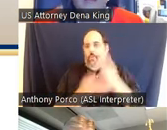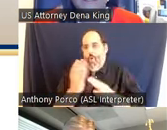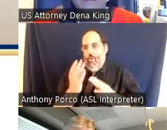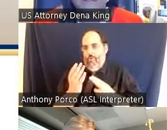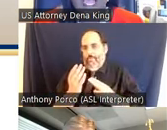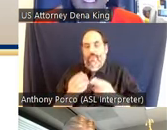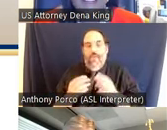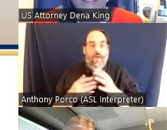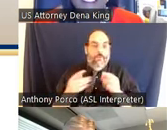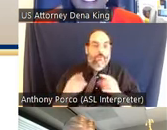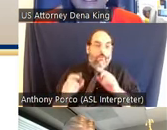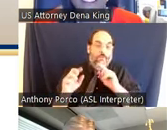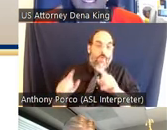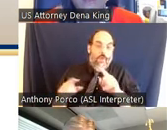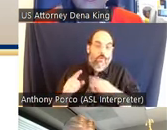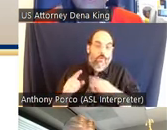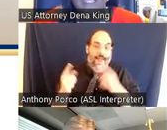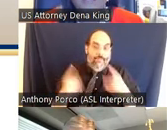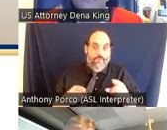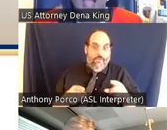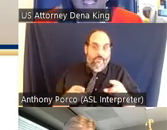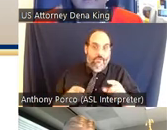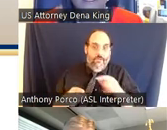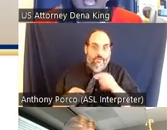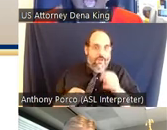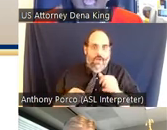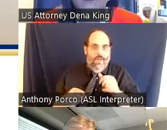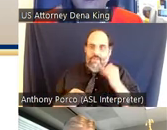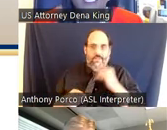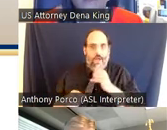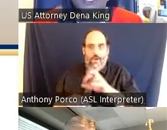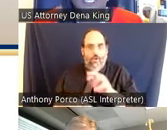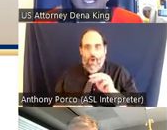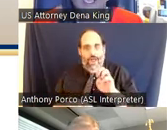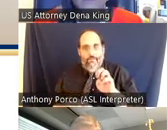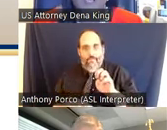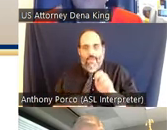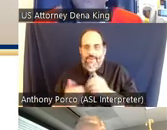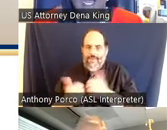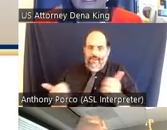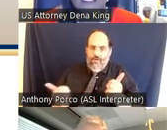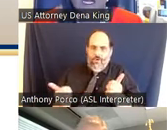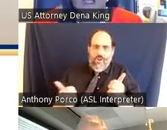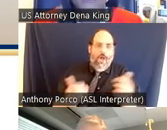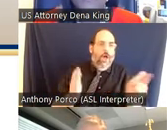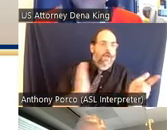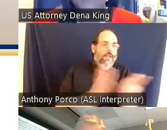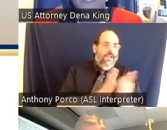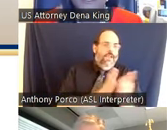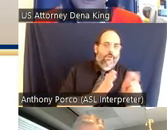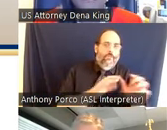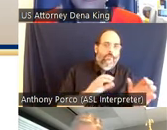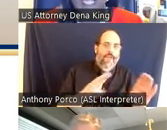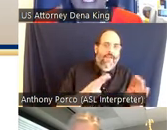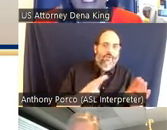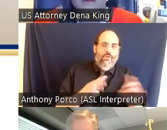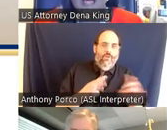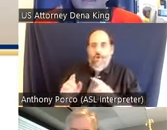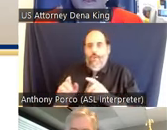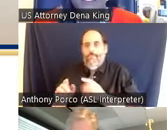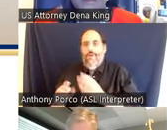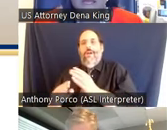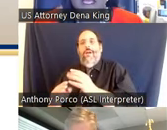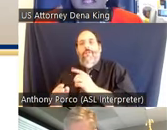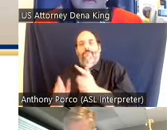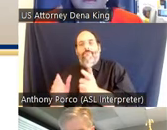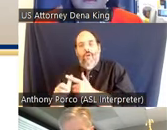for responding to hate incidents that are not crimes, and distinguishing unlawful conduct from speech protected by